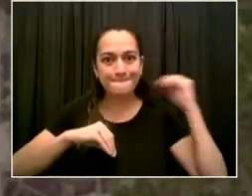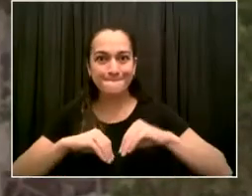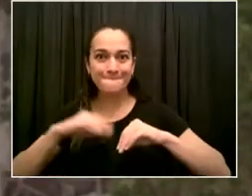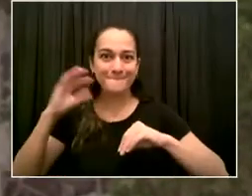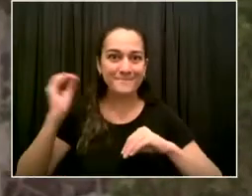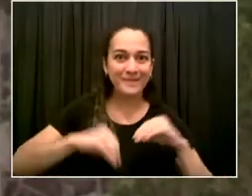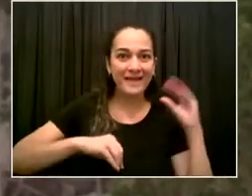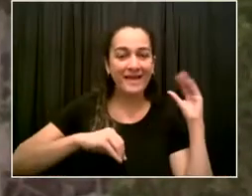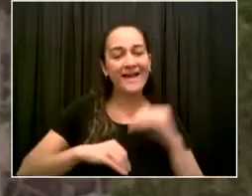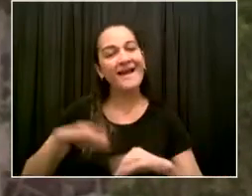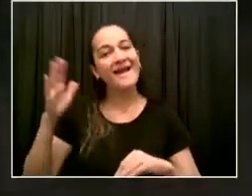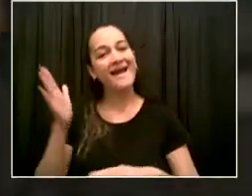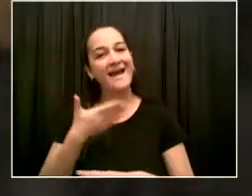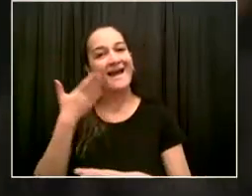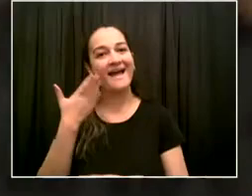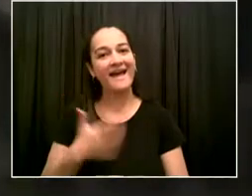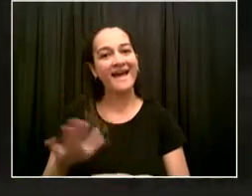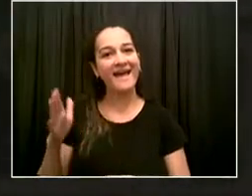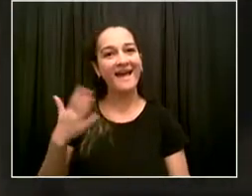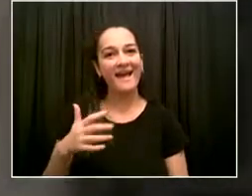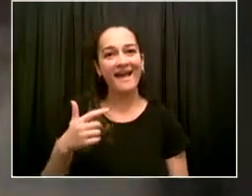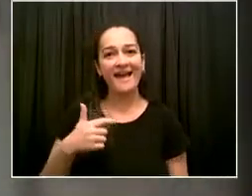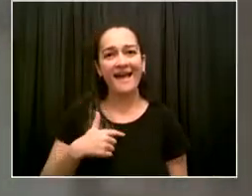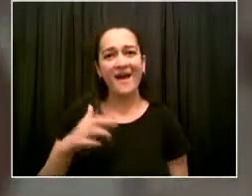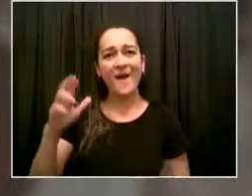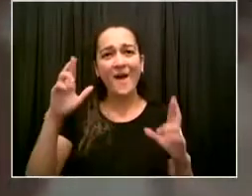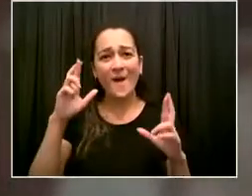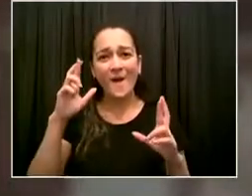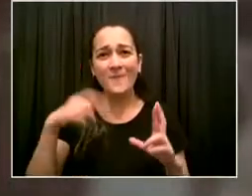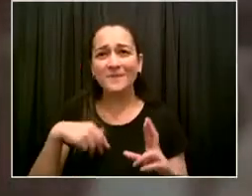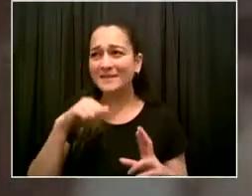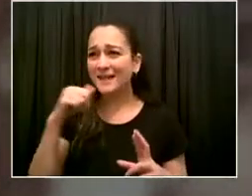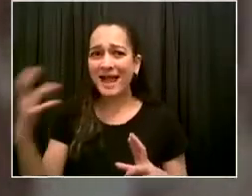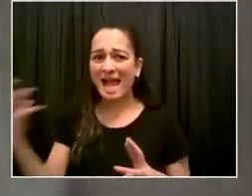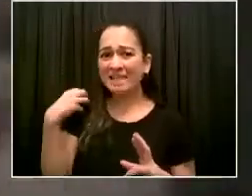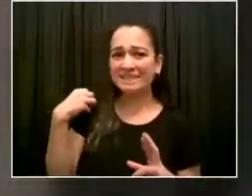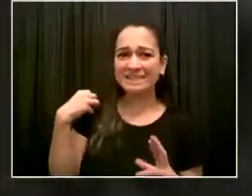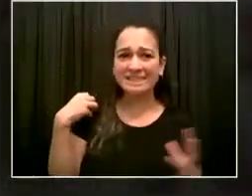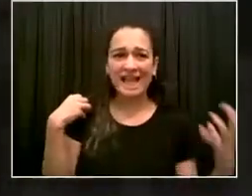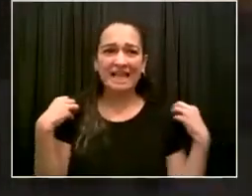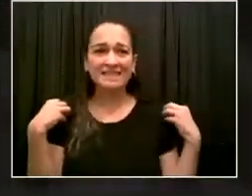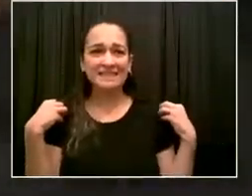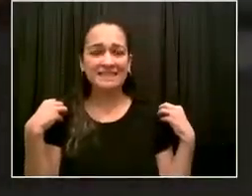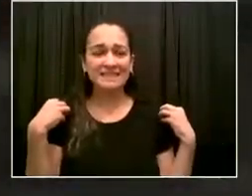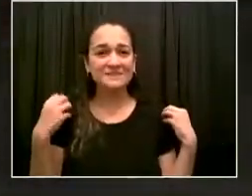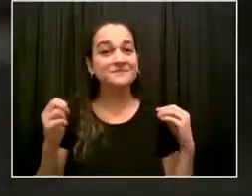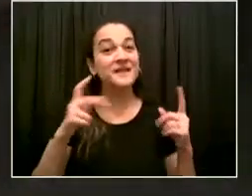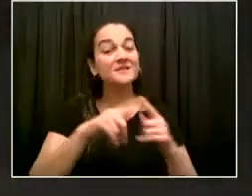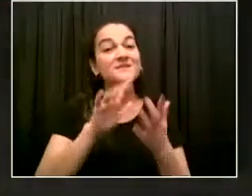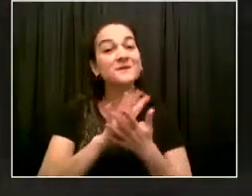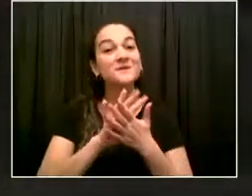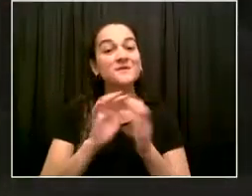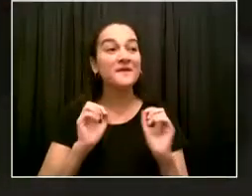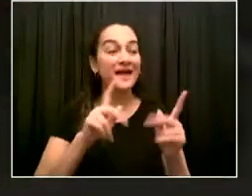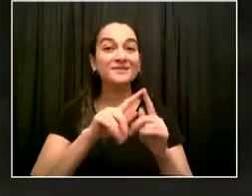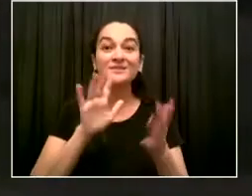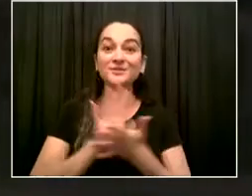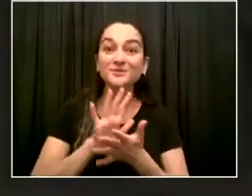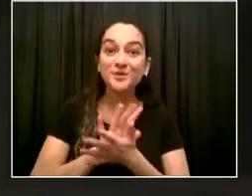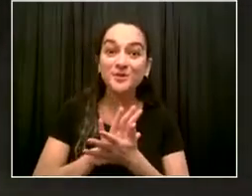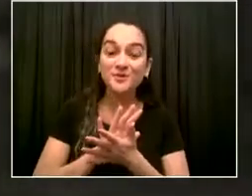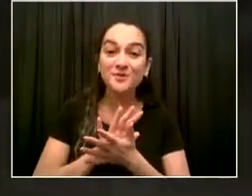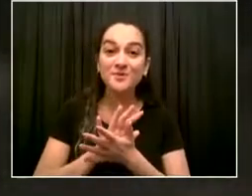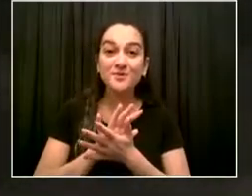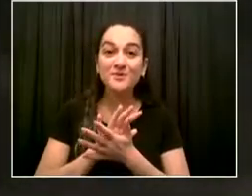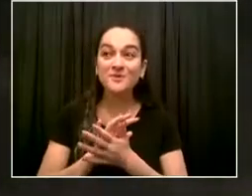get in a fight. Oh, back to school, back to school, back to